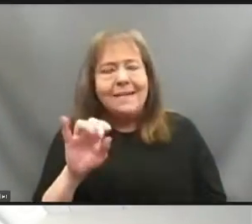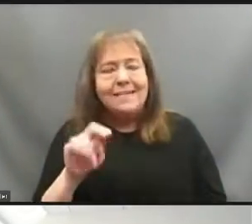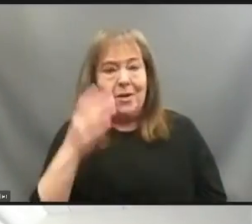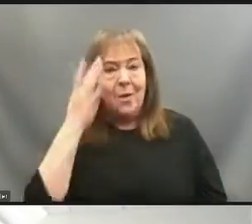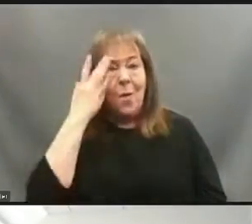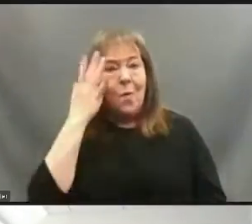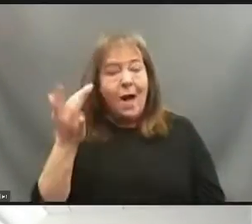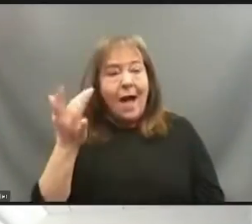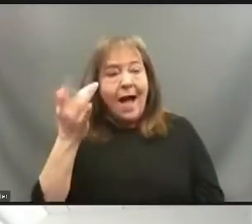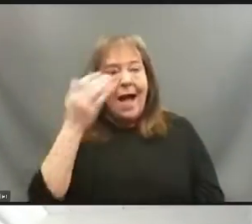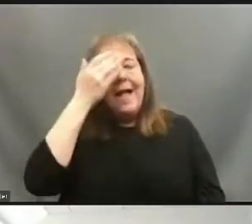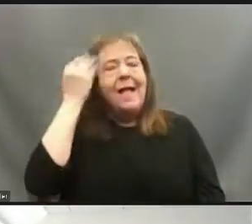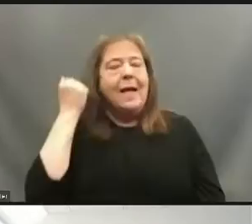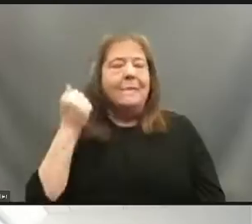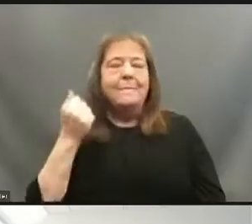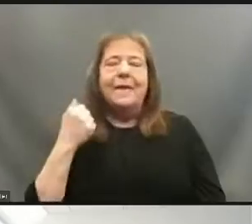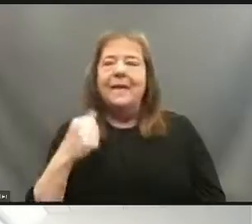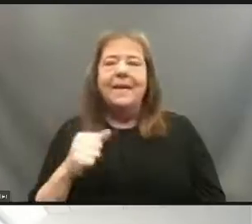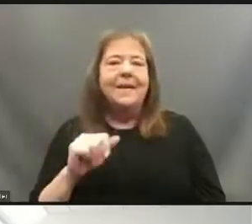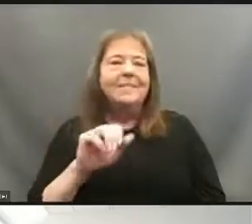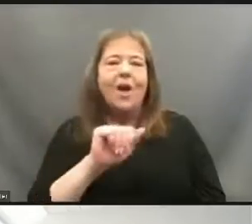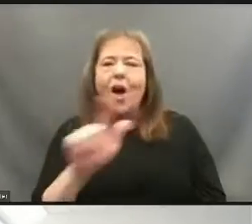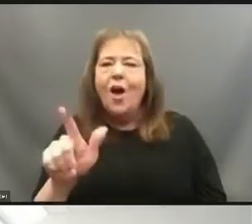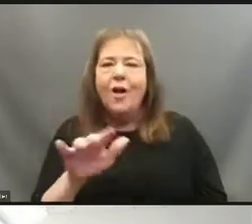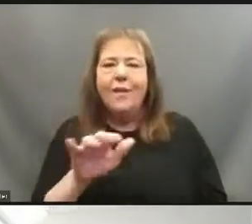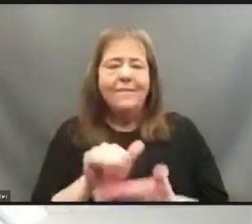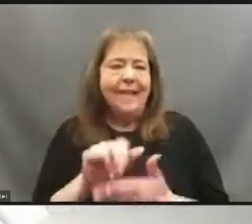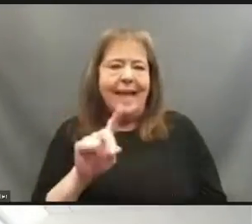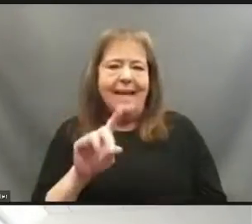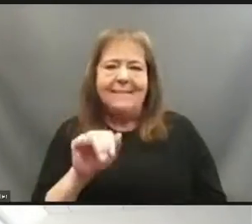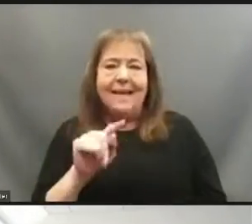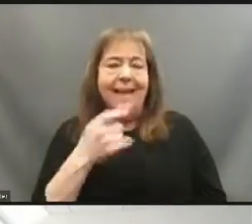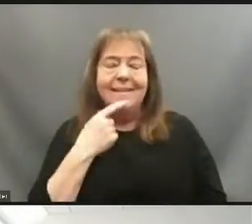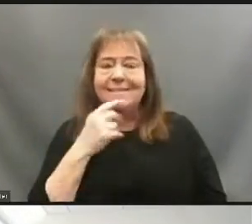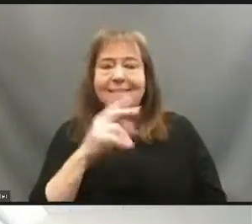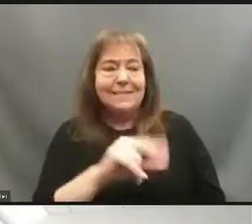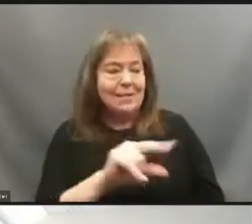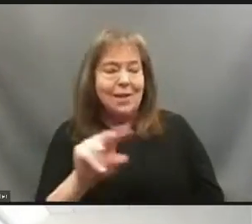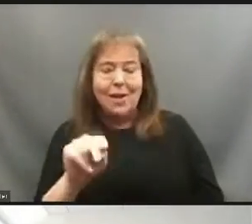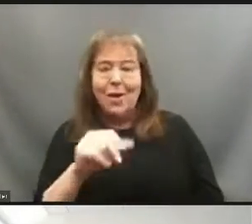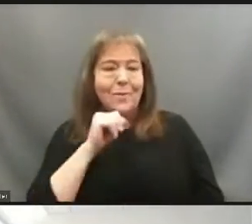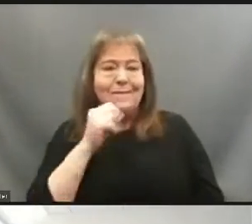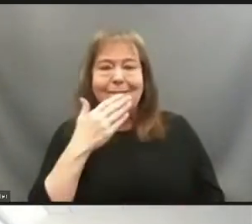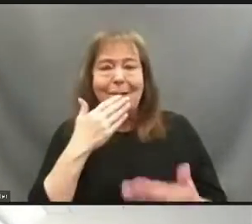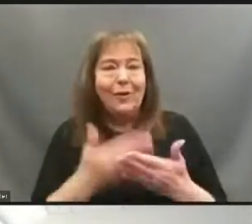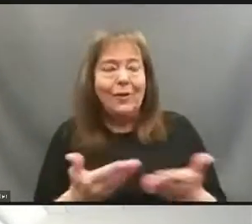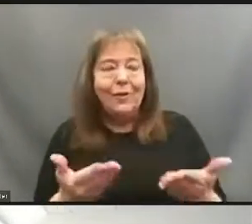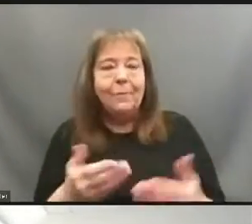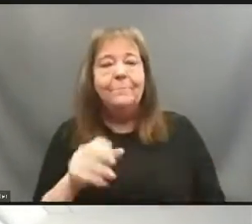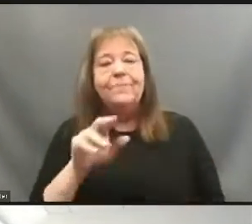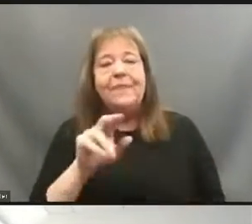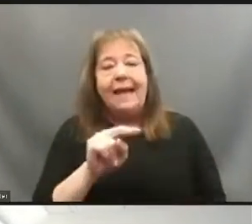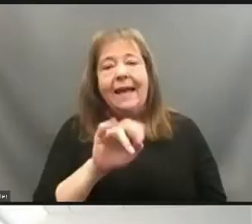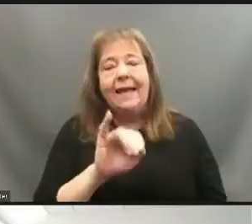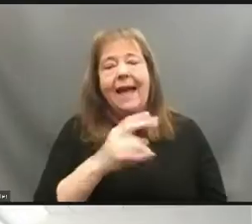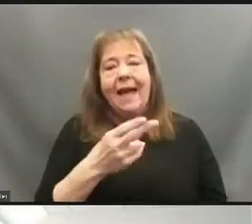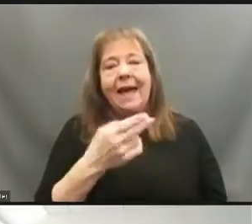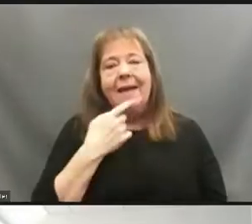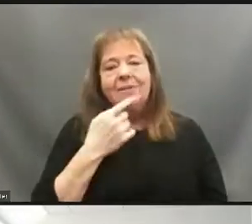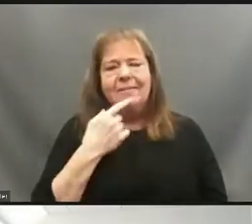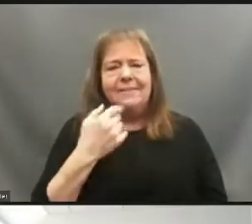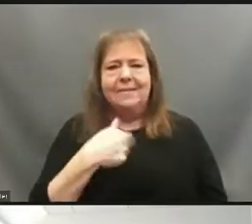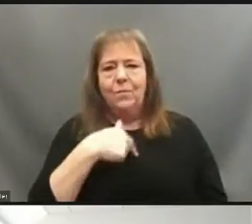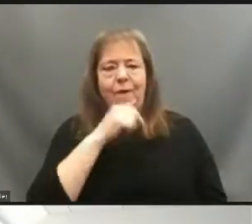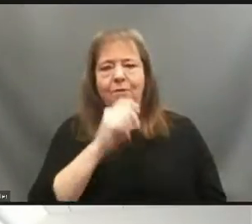of data is insufficient to recommend it. And yes, I'm very much aware that the NIH says that we do not